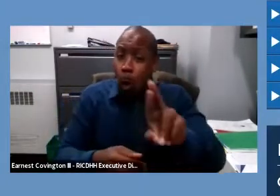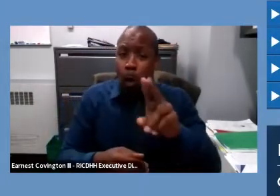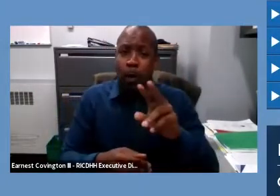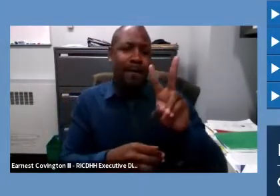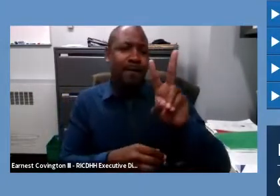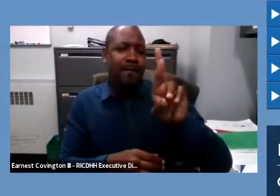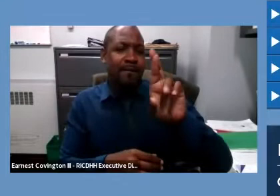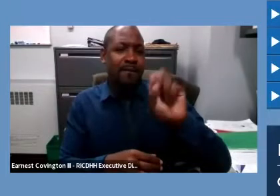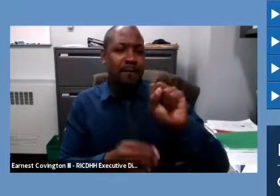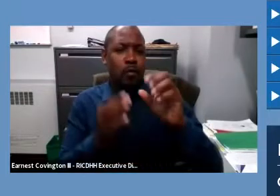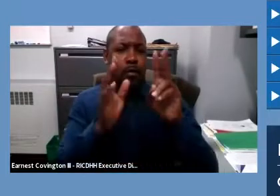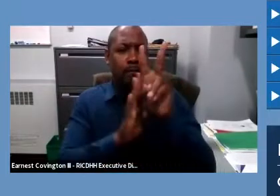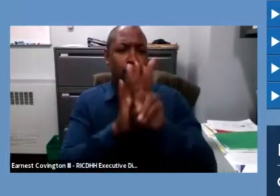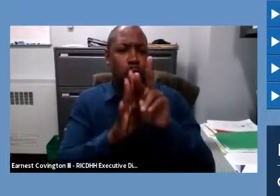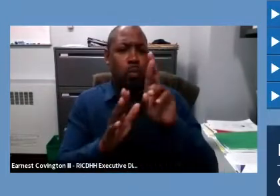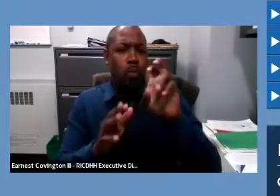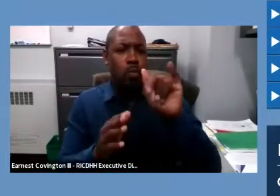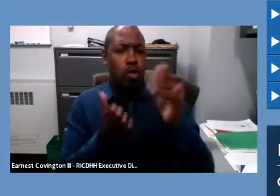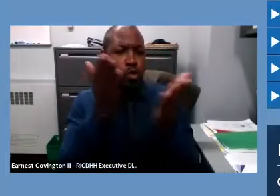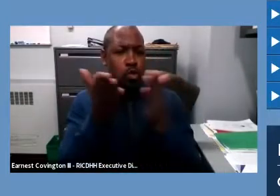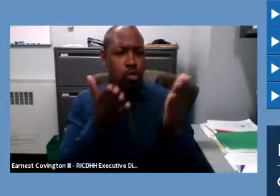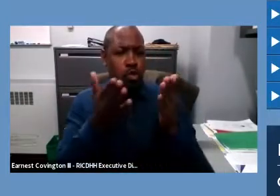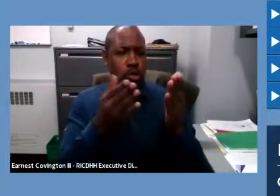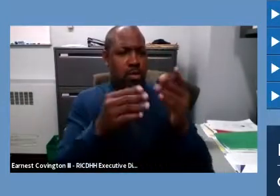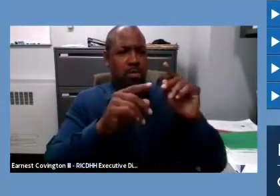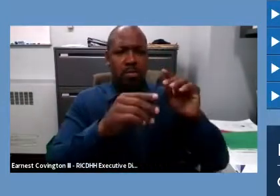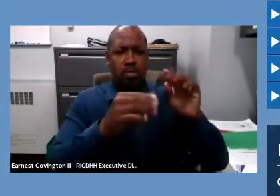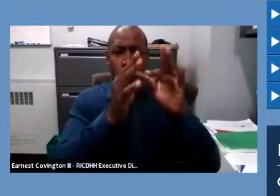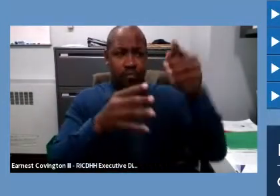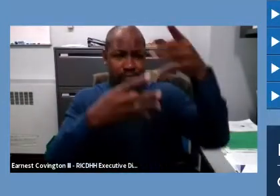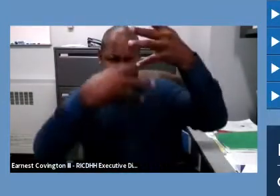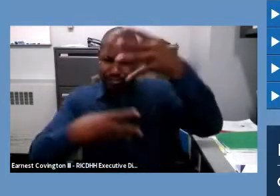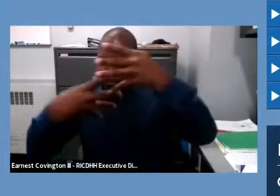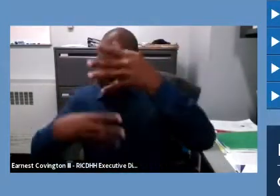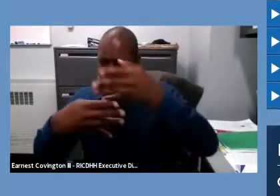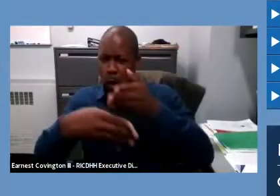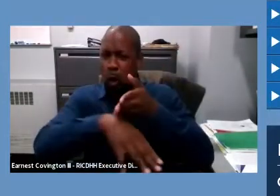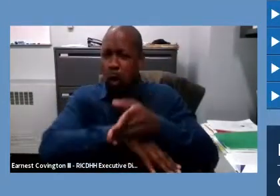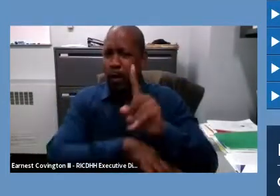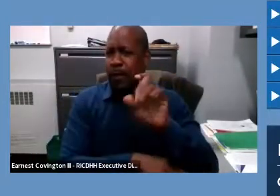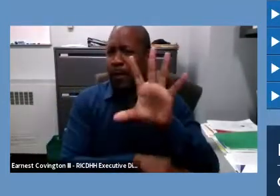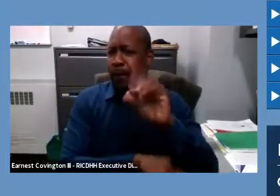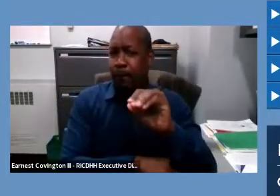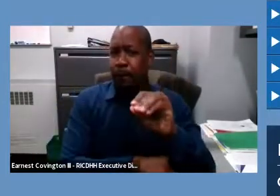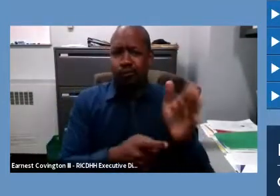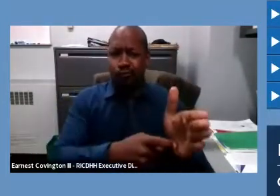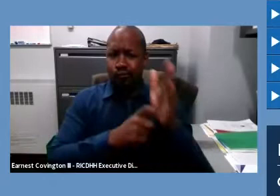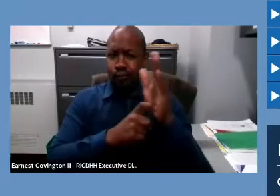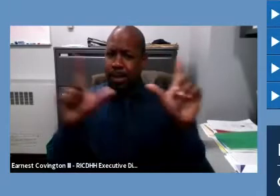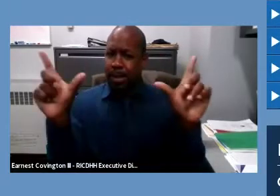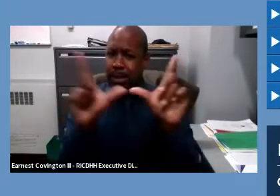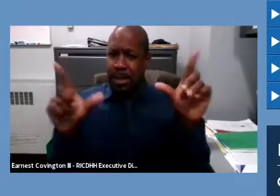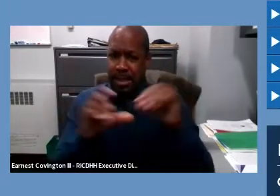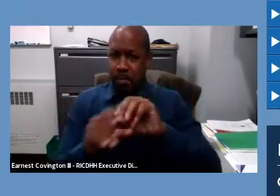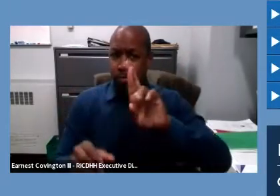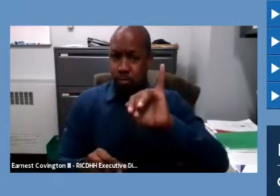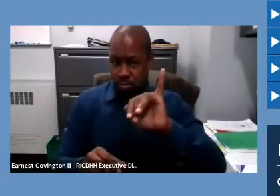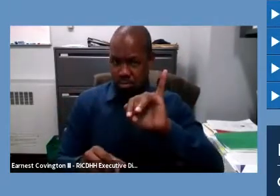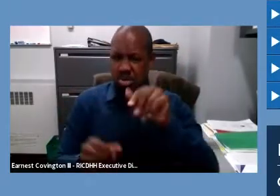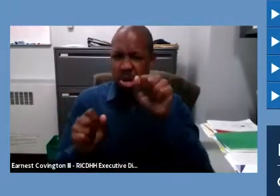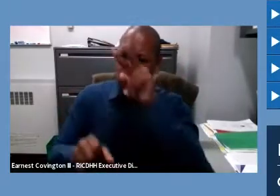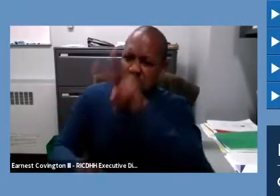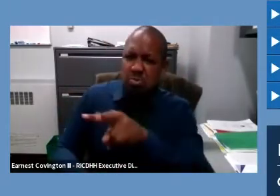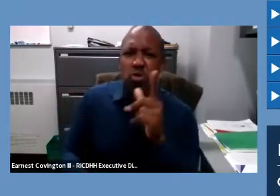And it's not just regular freelance interpreters, it's interpreters who provide VRI services. There are